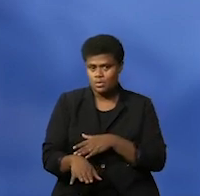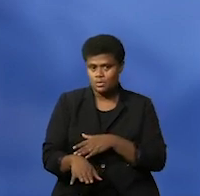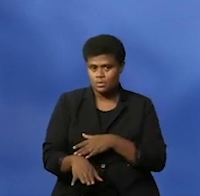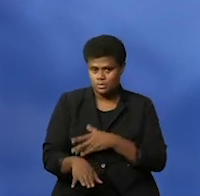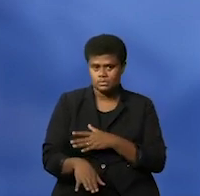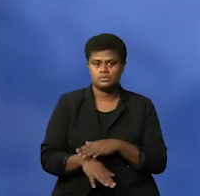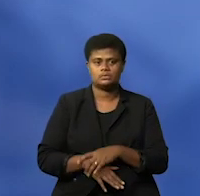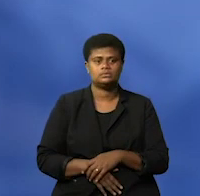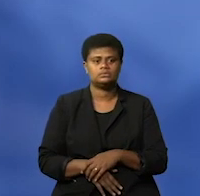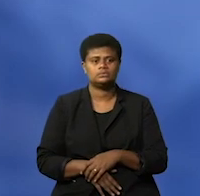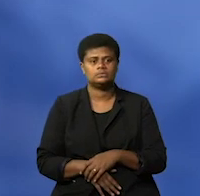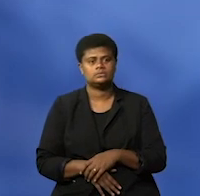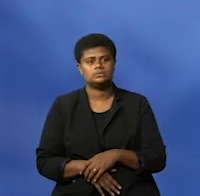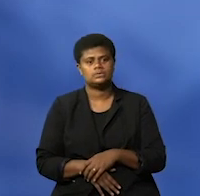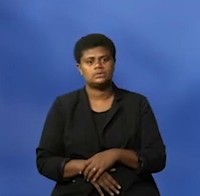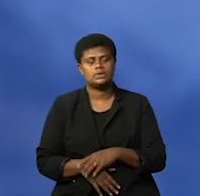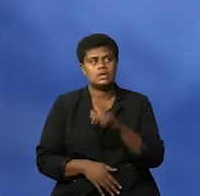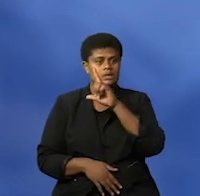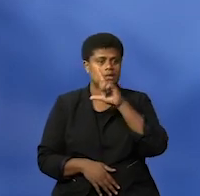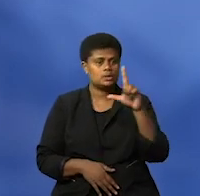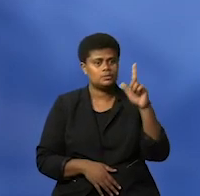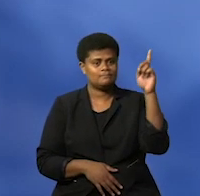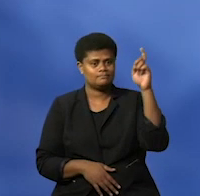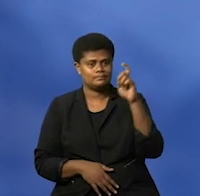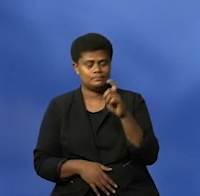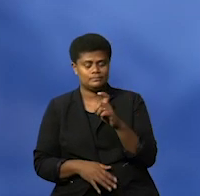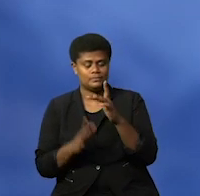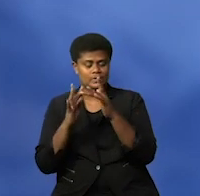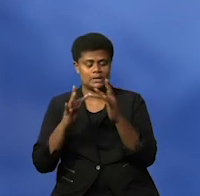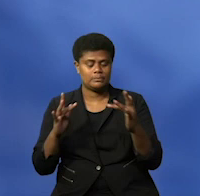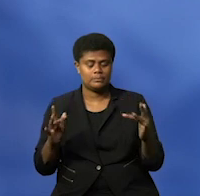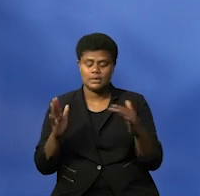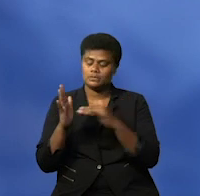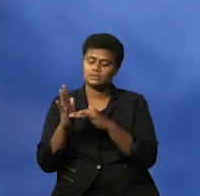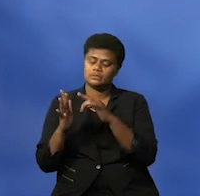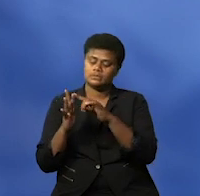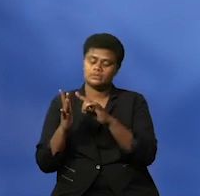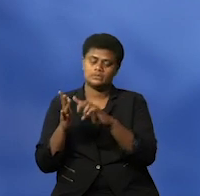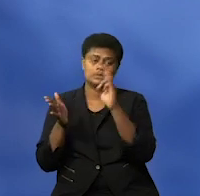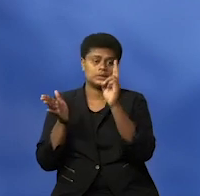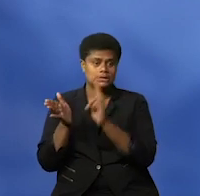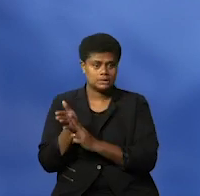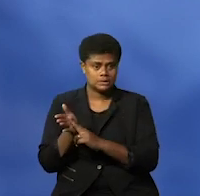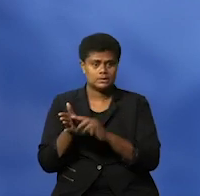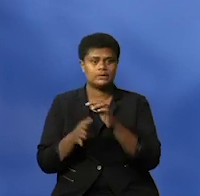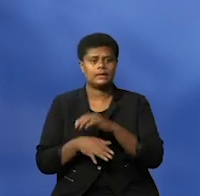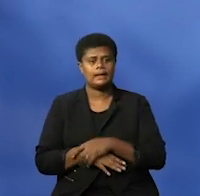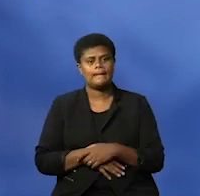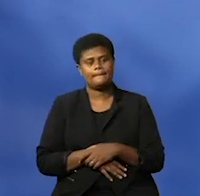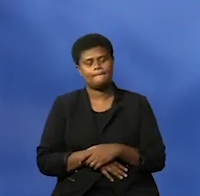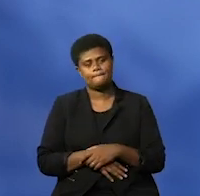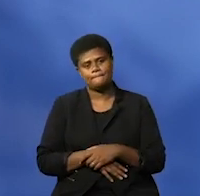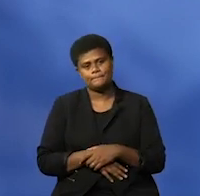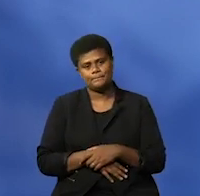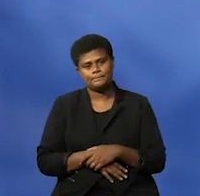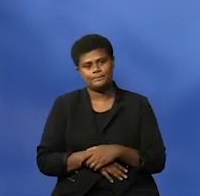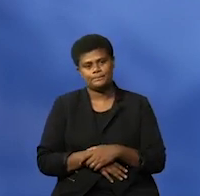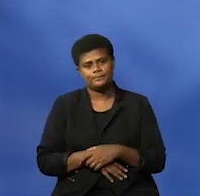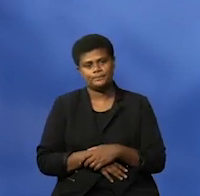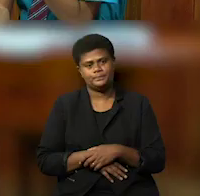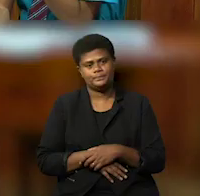him by a voice. And the Lord came from Mount Sinai on the top of the mount, and the Lord called Moses up to the top of the mount."